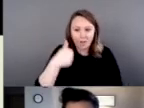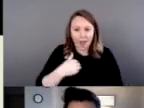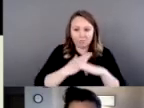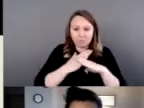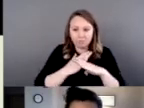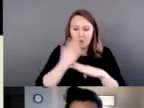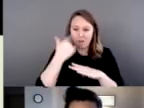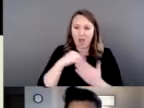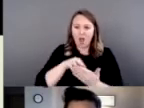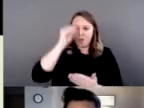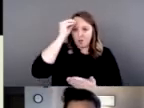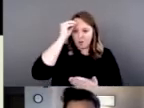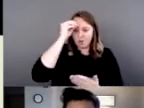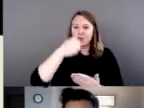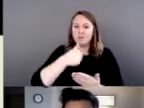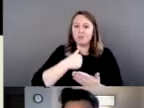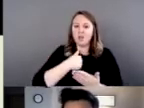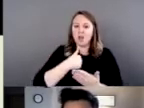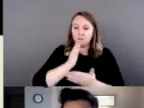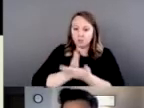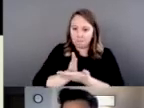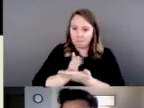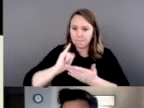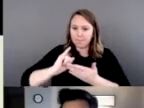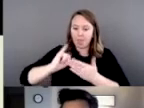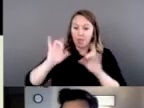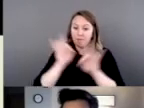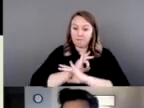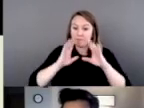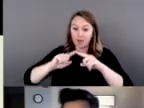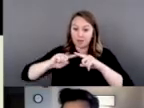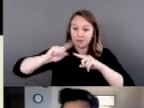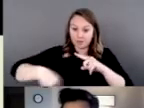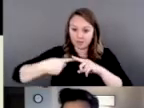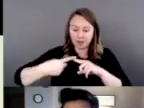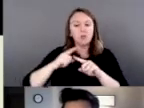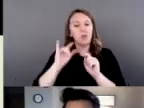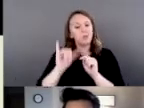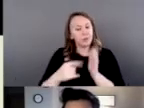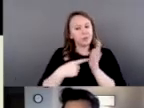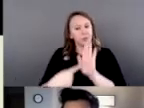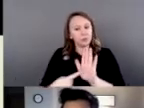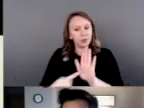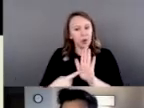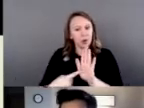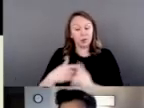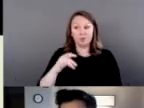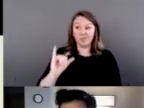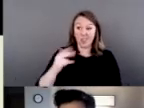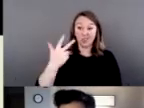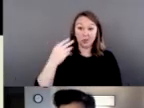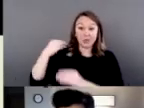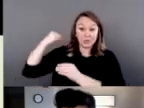life example of how that cycle of violence works and how it can pass down. You know, that's three generations, my